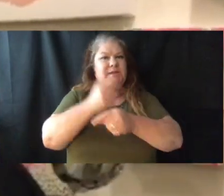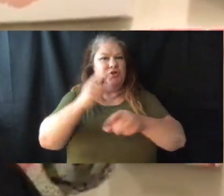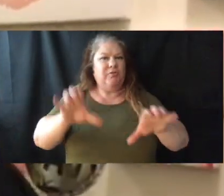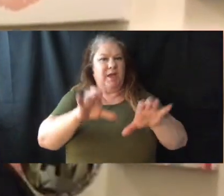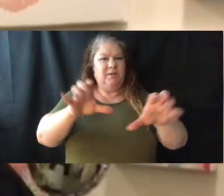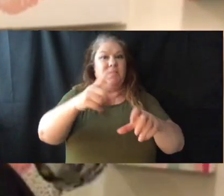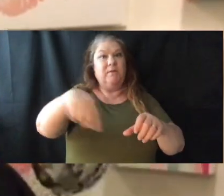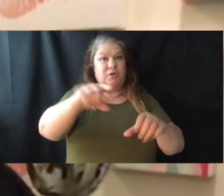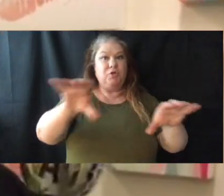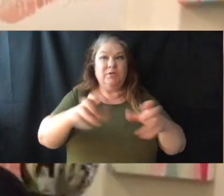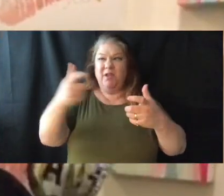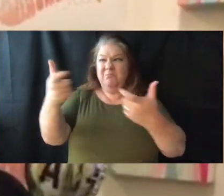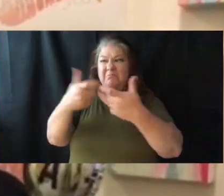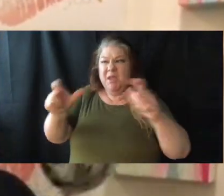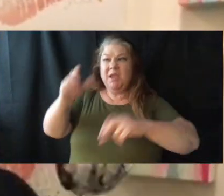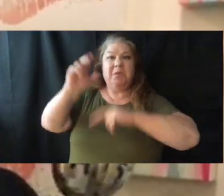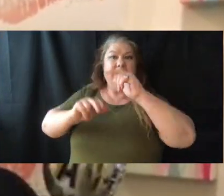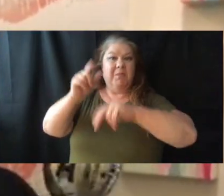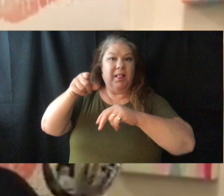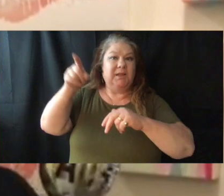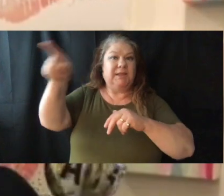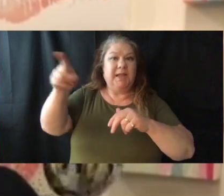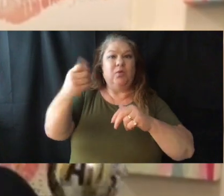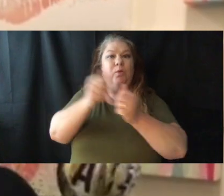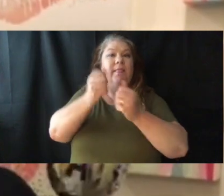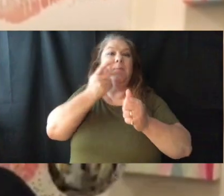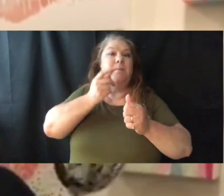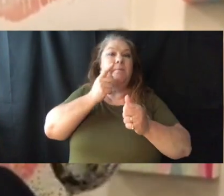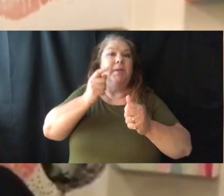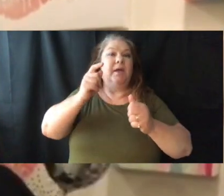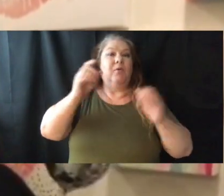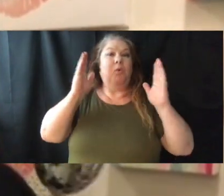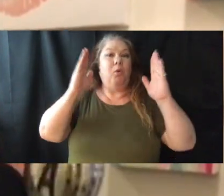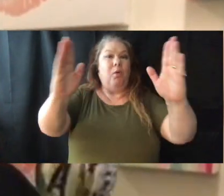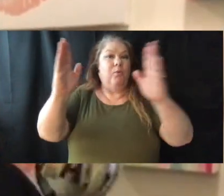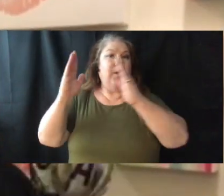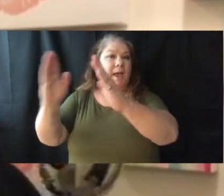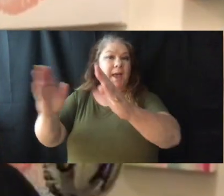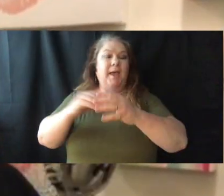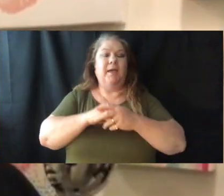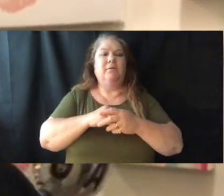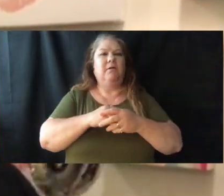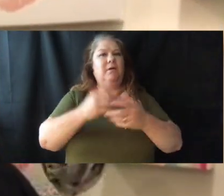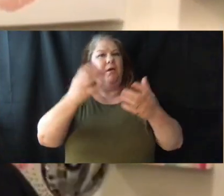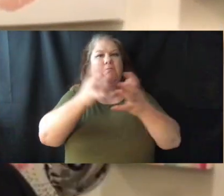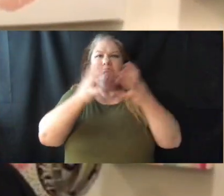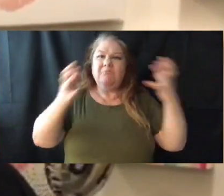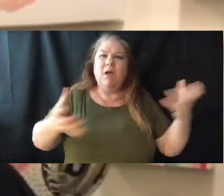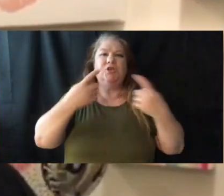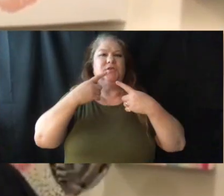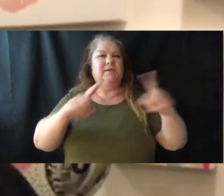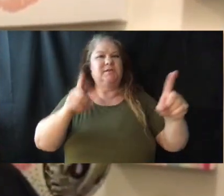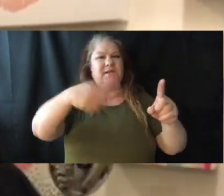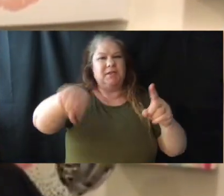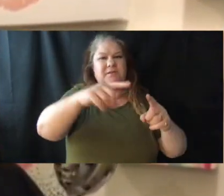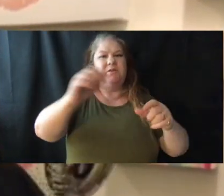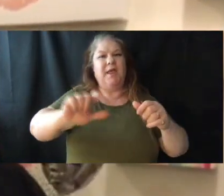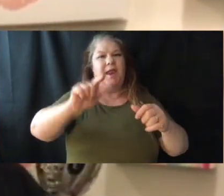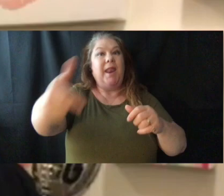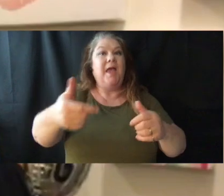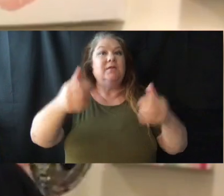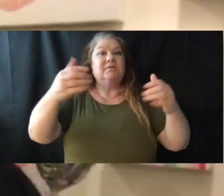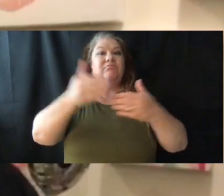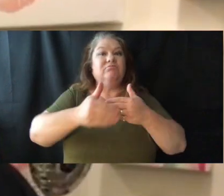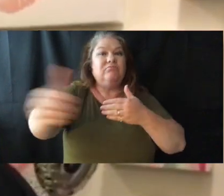that you did complete in that big building at Broad and Ollie with the pink marble hallway. I wish you all much success and luck in your